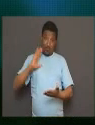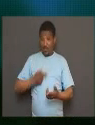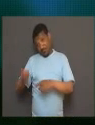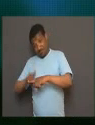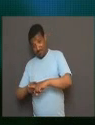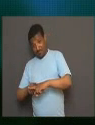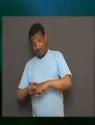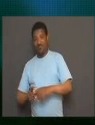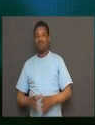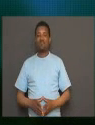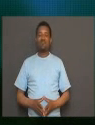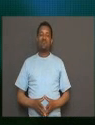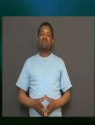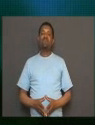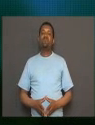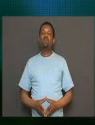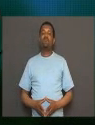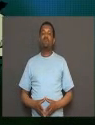Let's get back to our lesson.